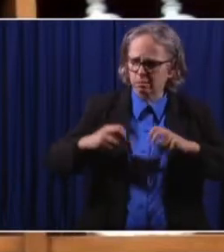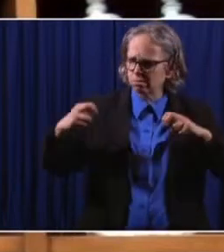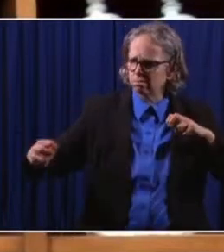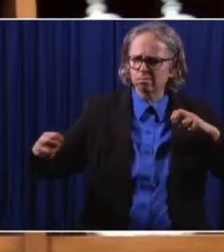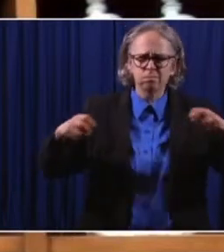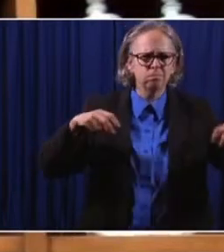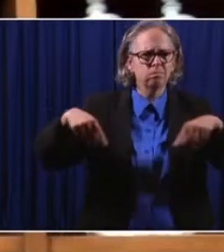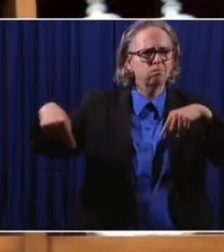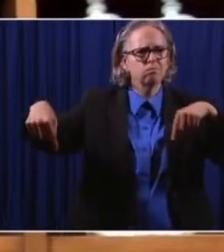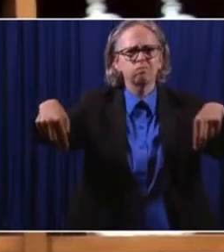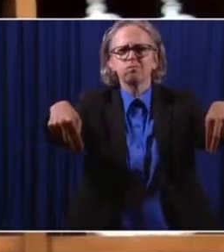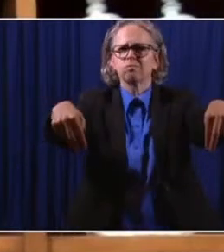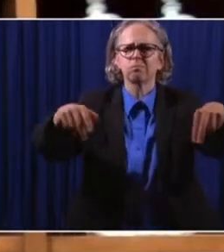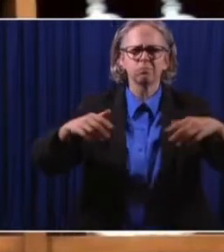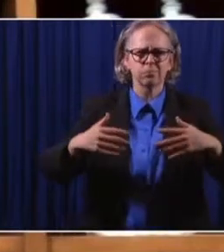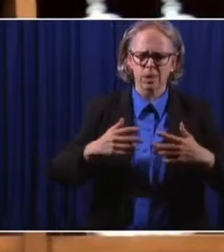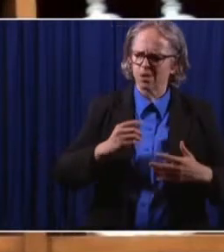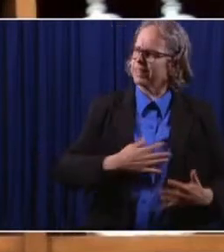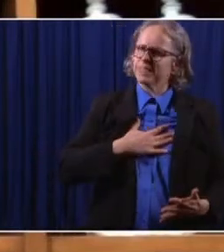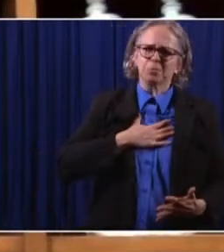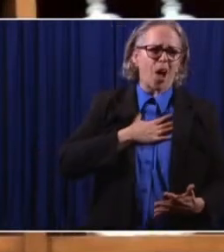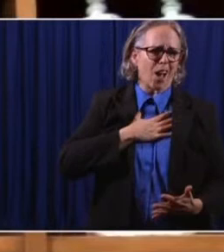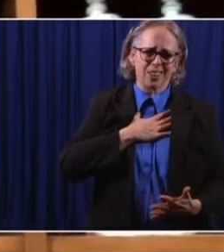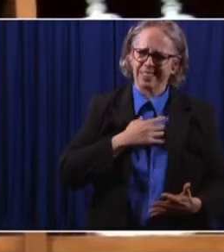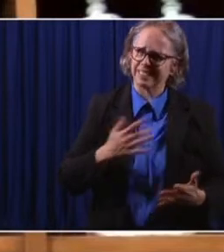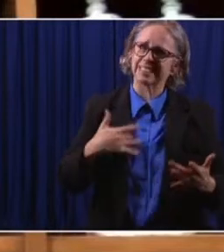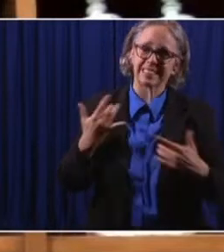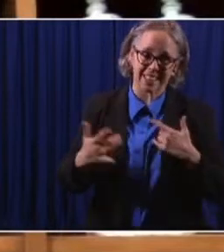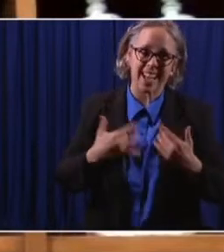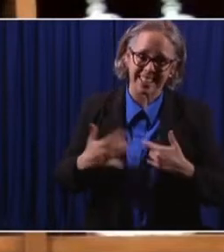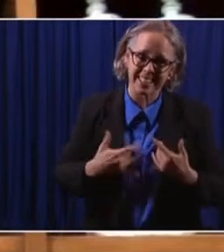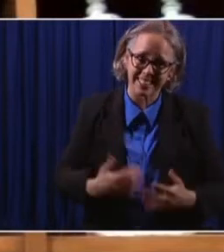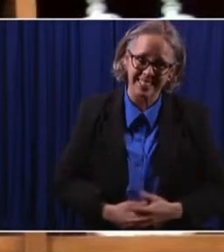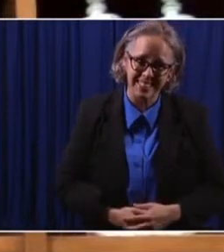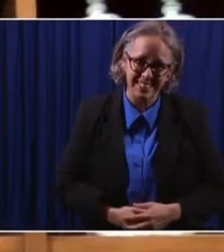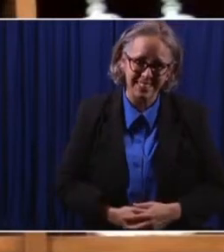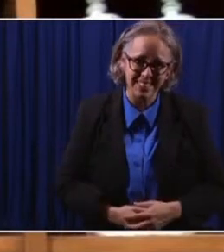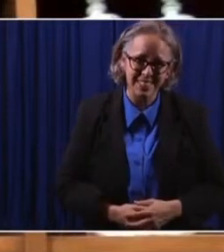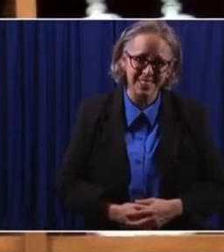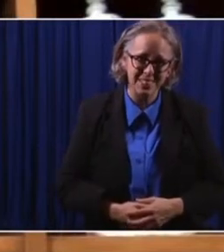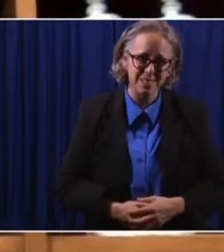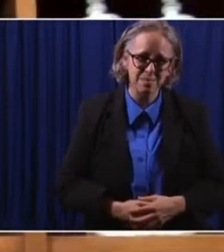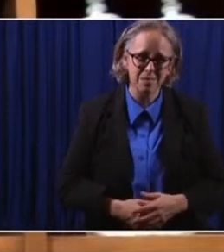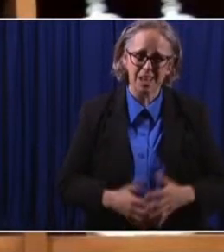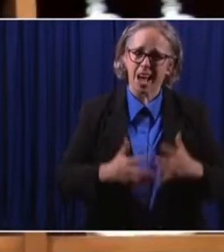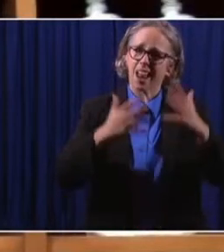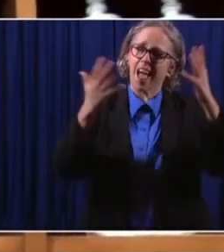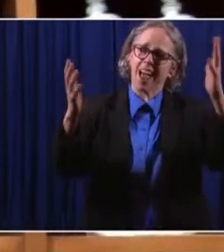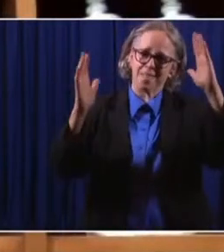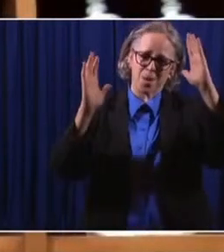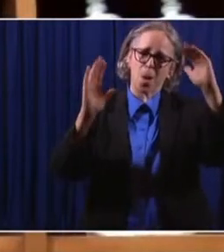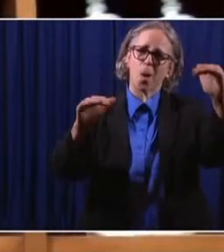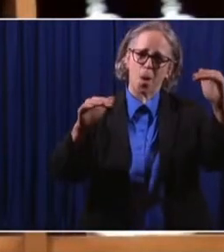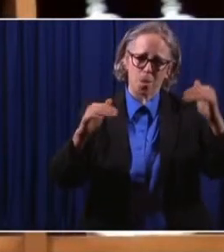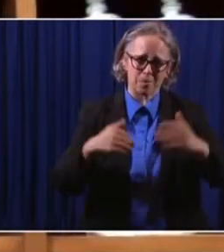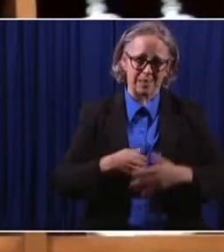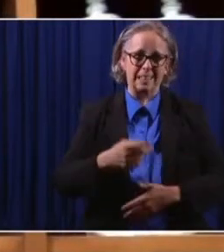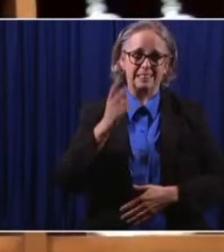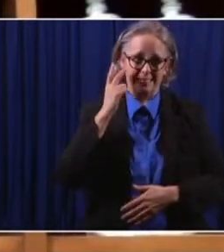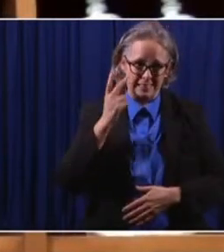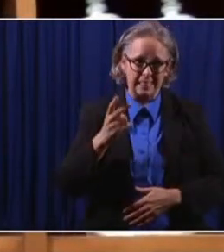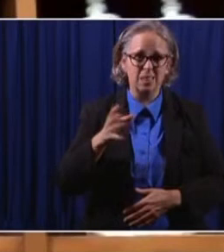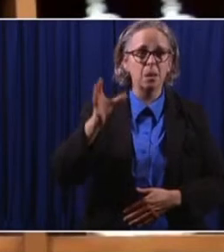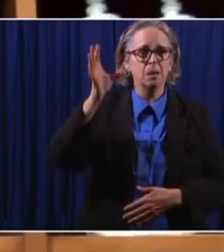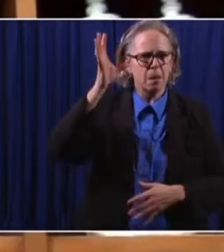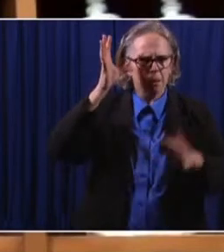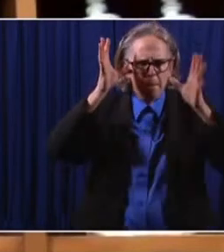very exciting time, I would say. I have a lot of hope, and I've really seen that we've really come together as Buckeyes. And I think